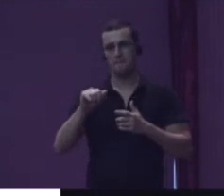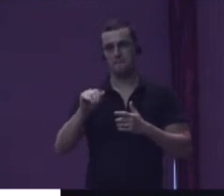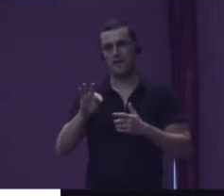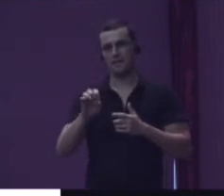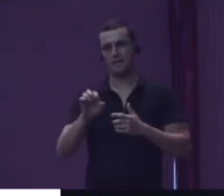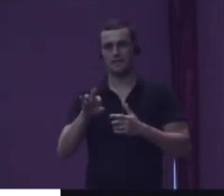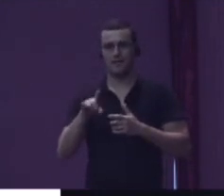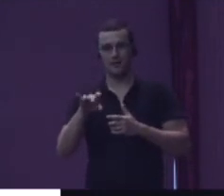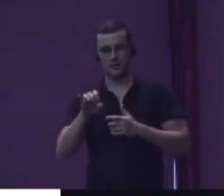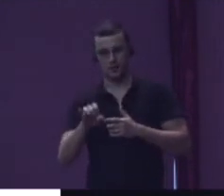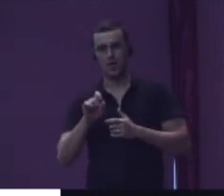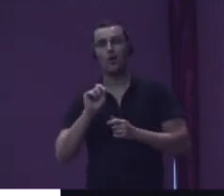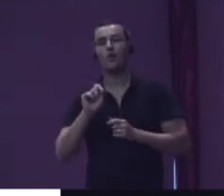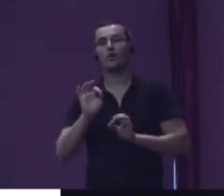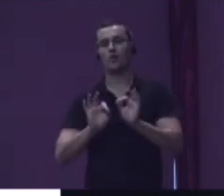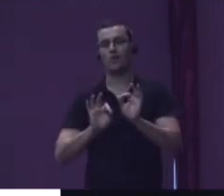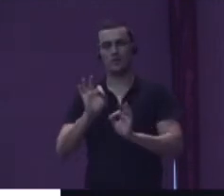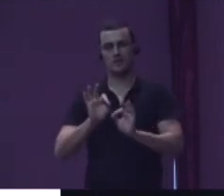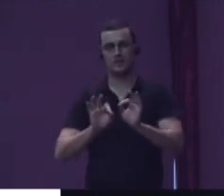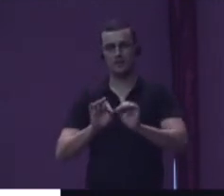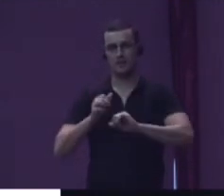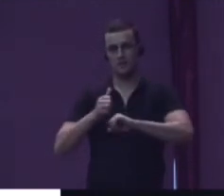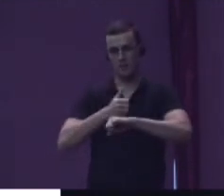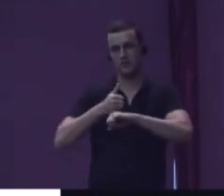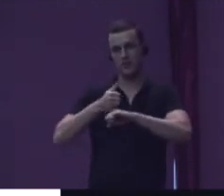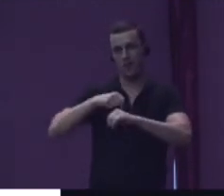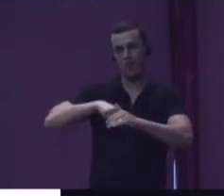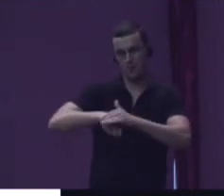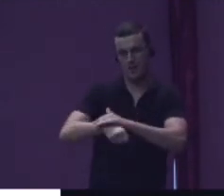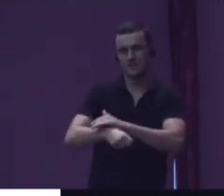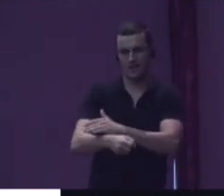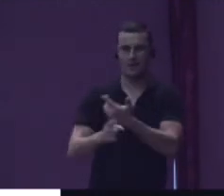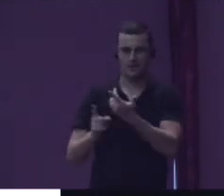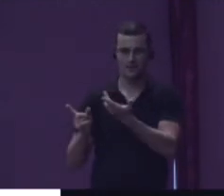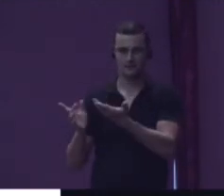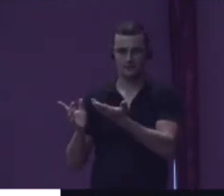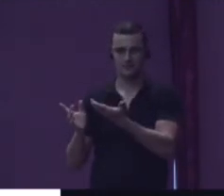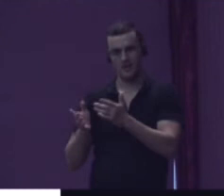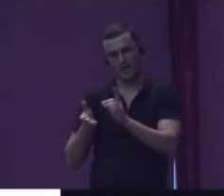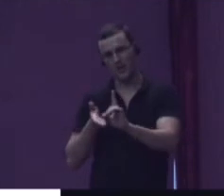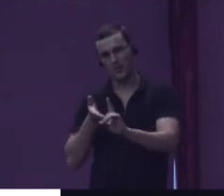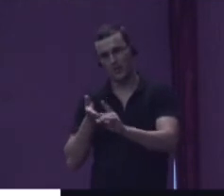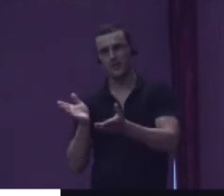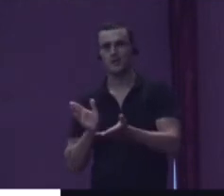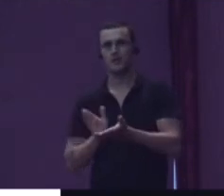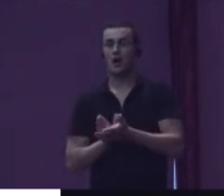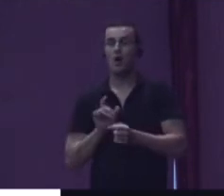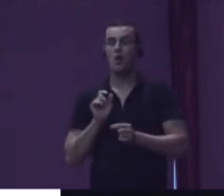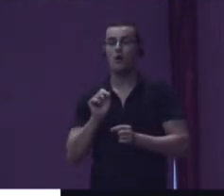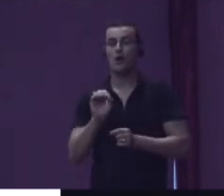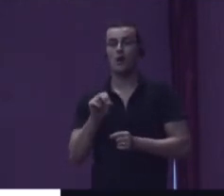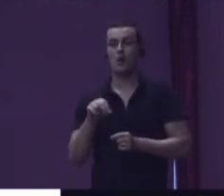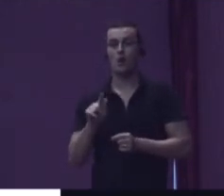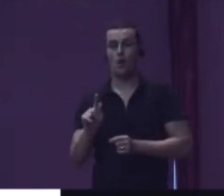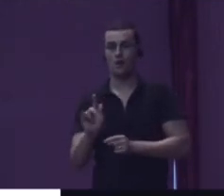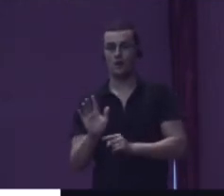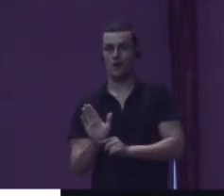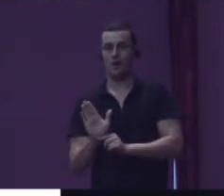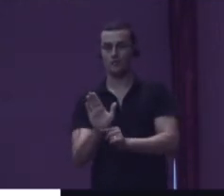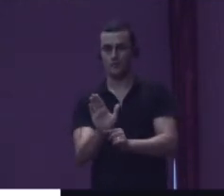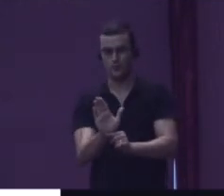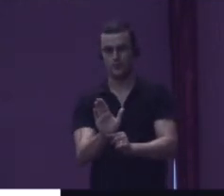organization, are being presented as an alternative so that you can get some of the